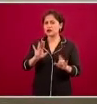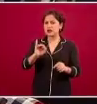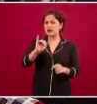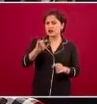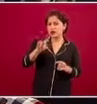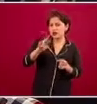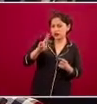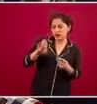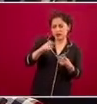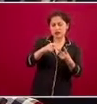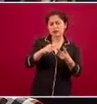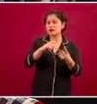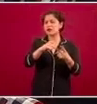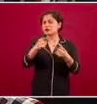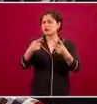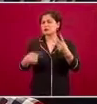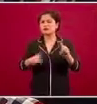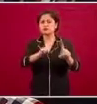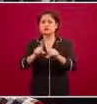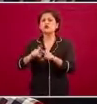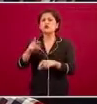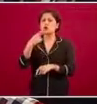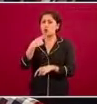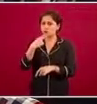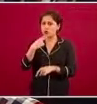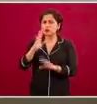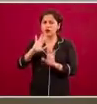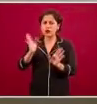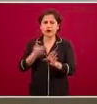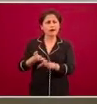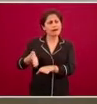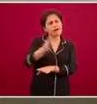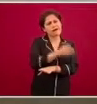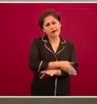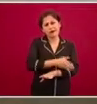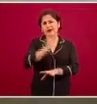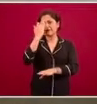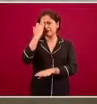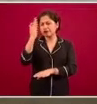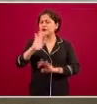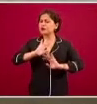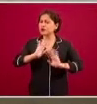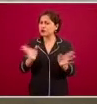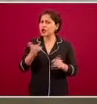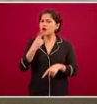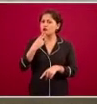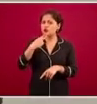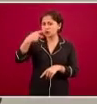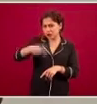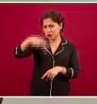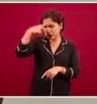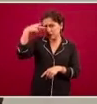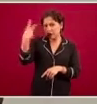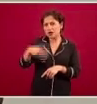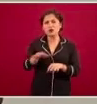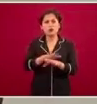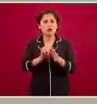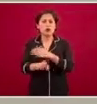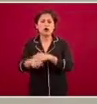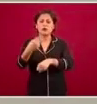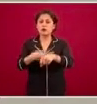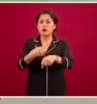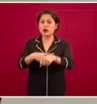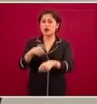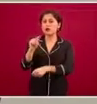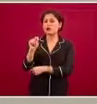than traditional tests, but the mechanism is the same. And we actually have used them for the diagnosis